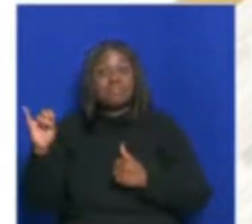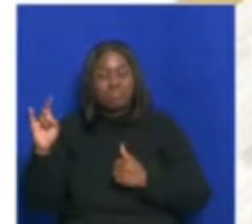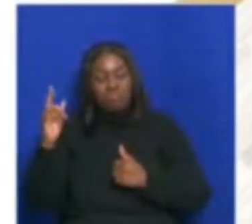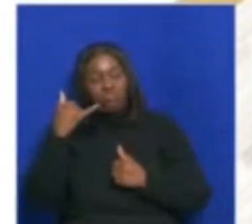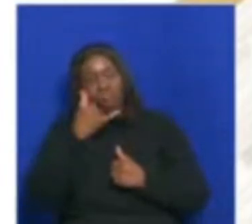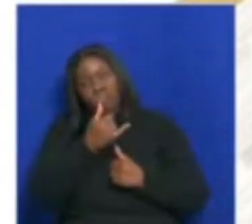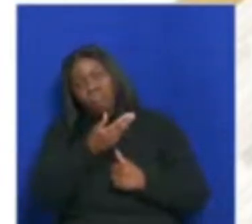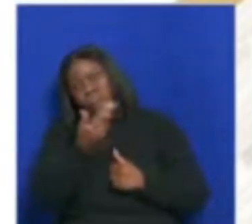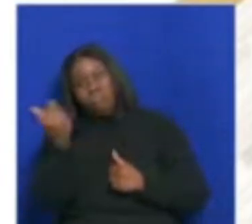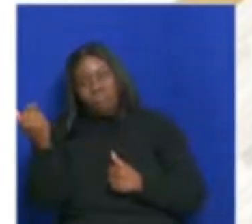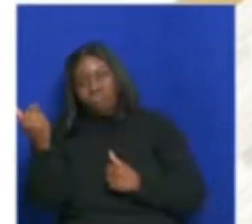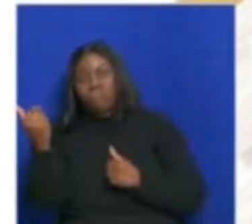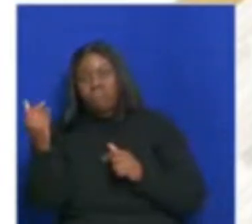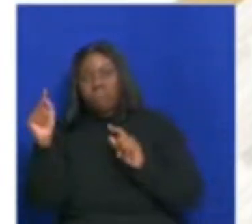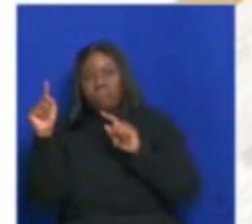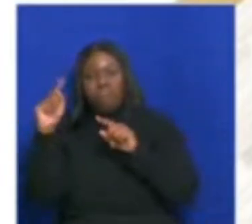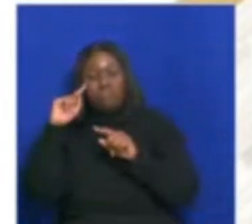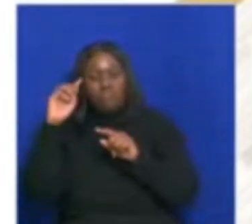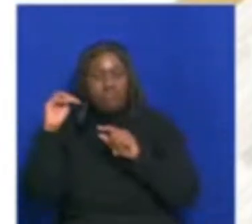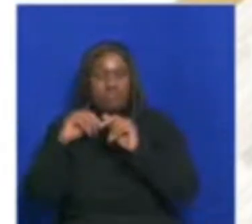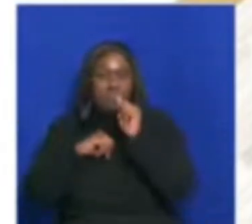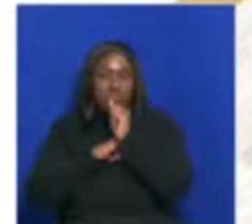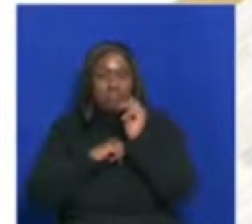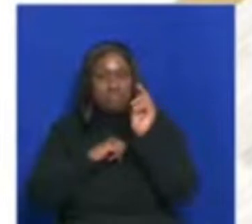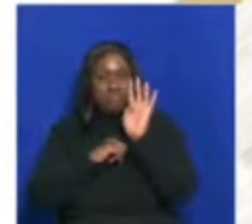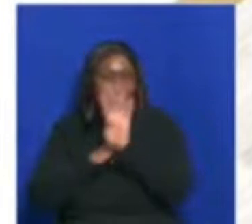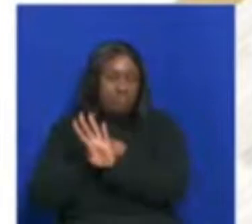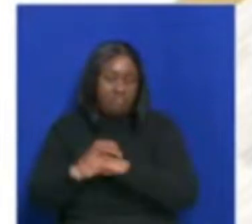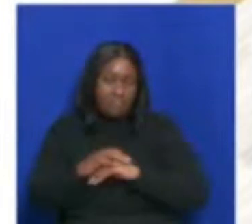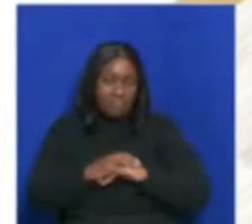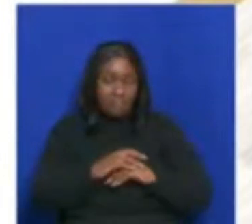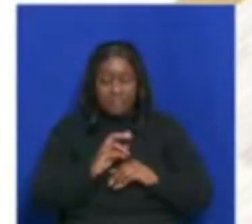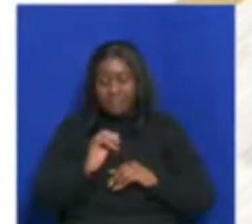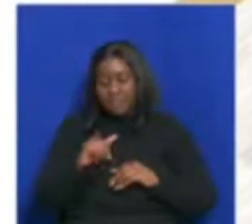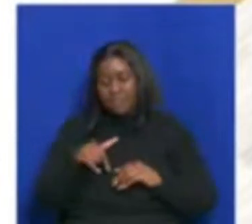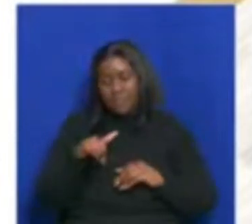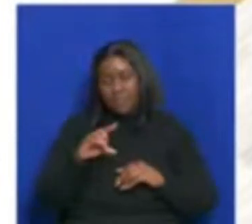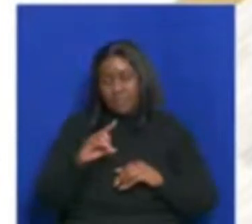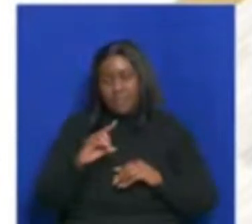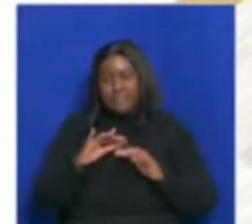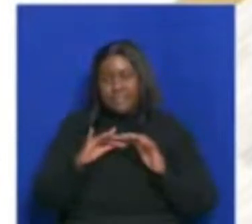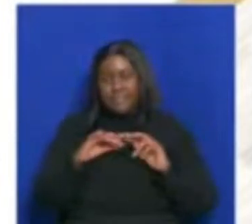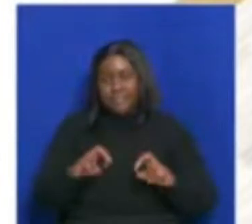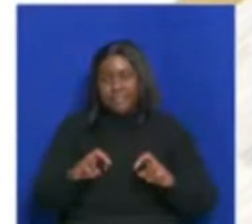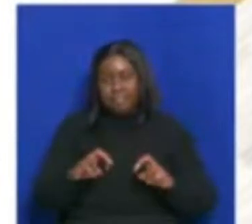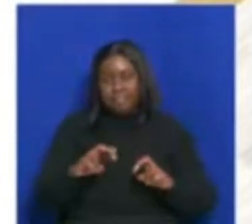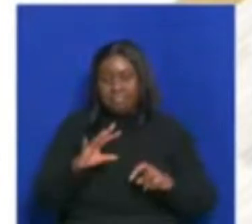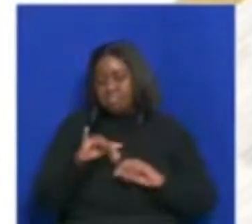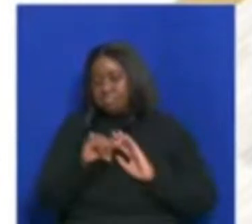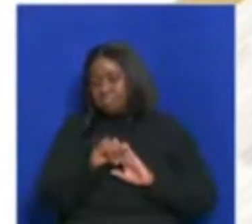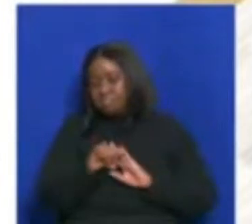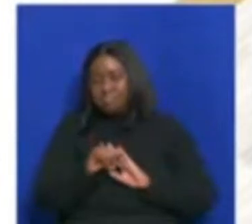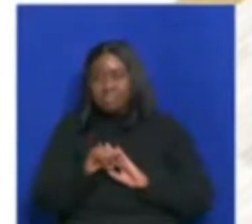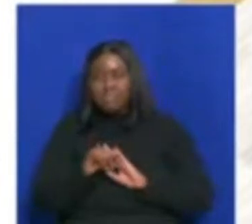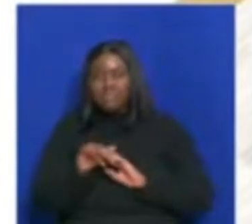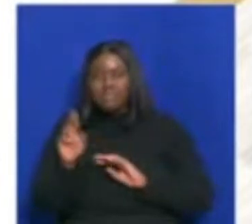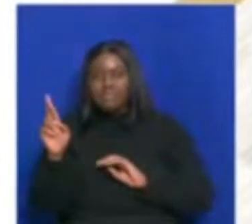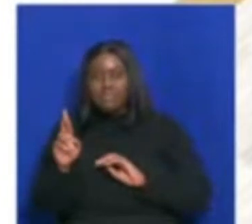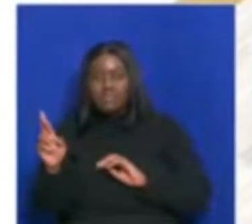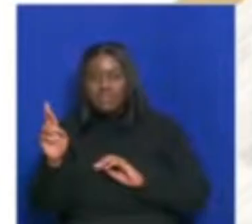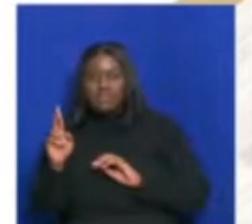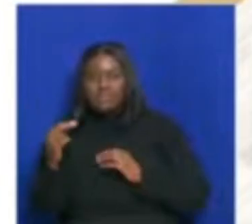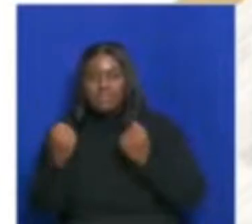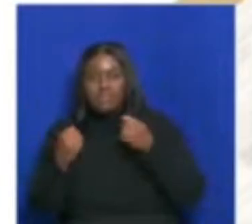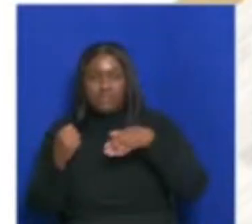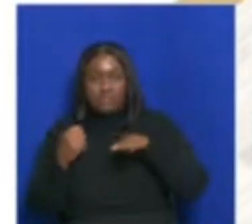was established that Captain Rodriguez and another member's vehicle had false registration plates